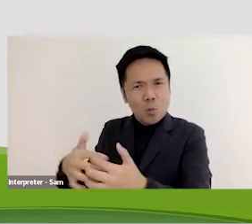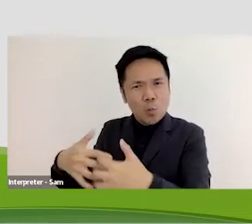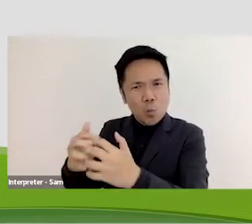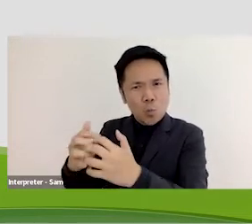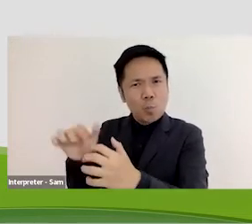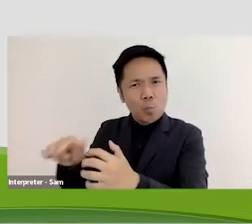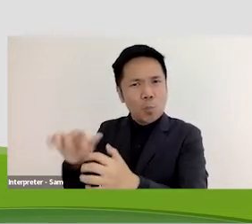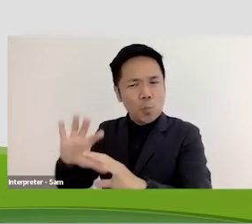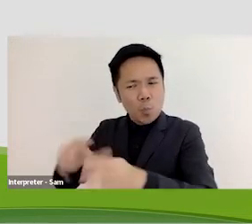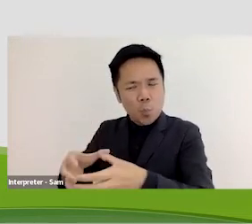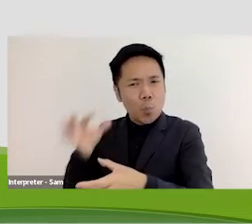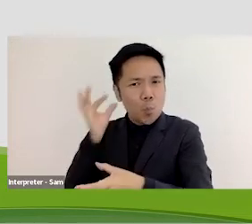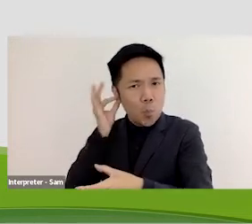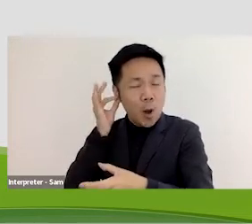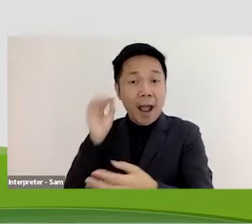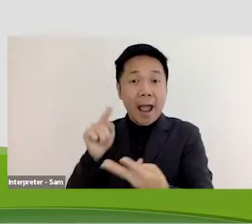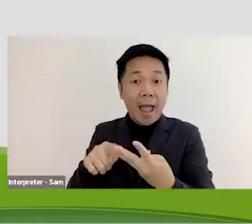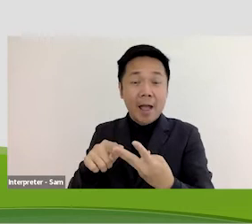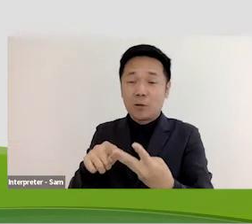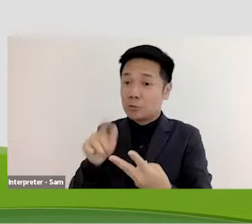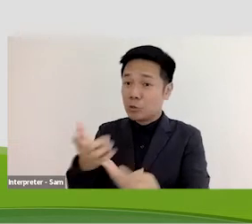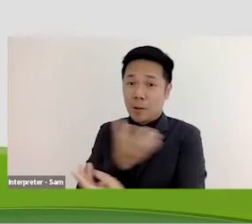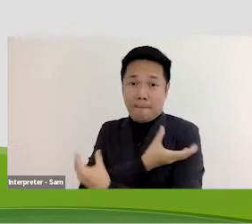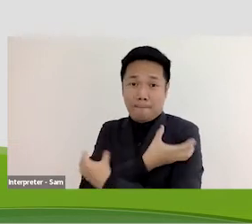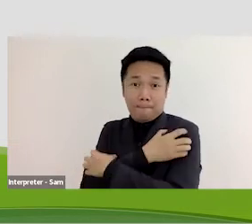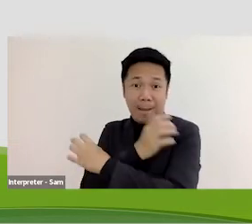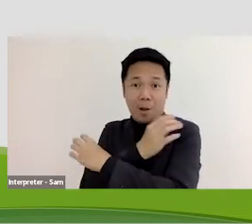women's economic empowerment.